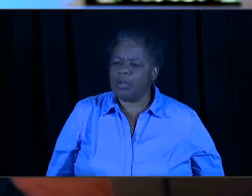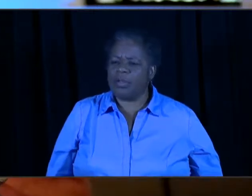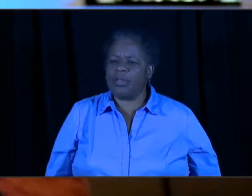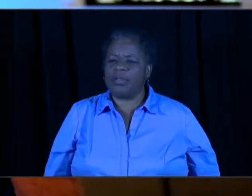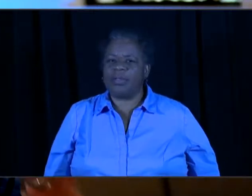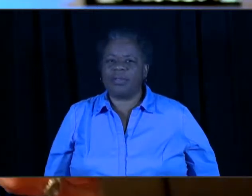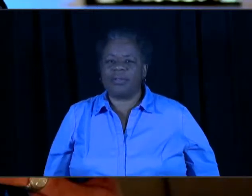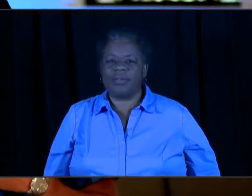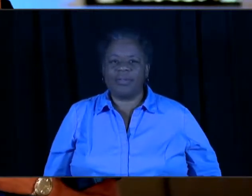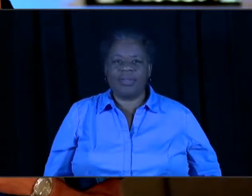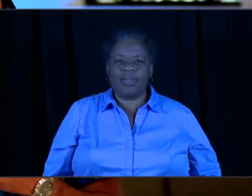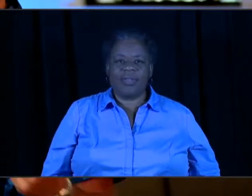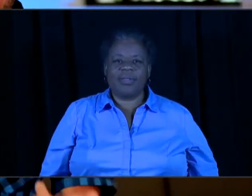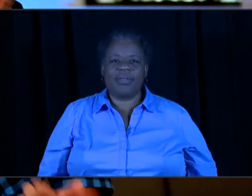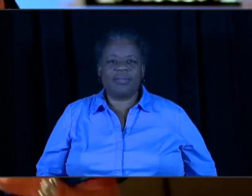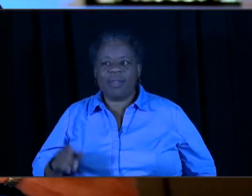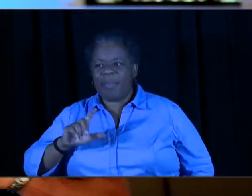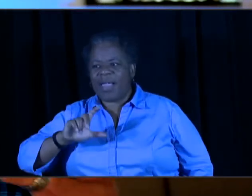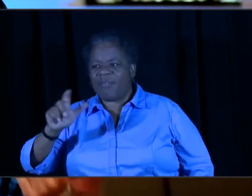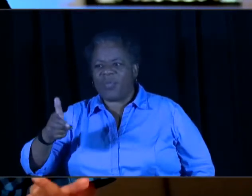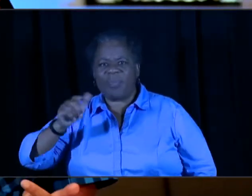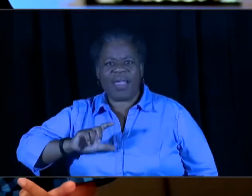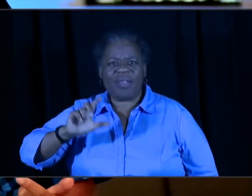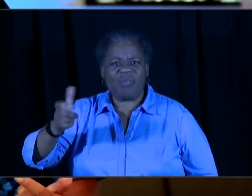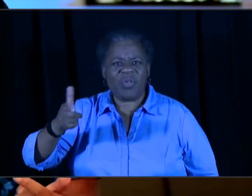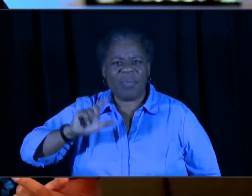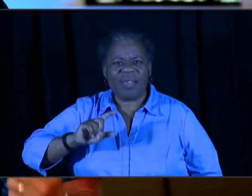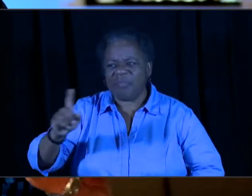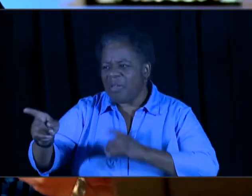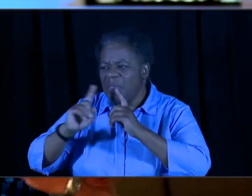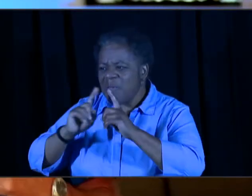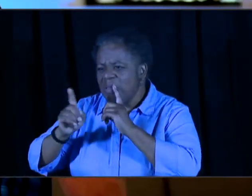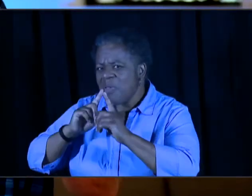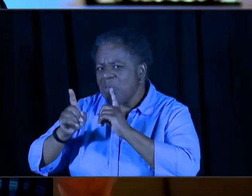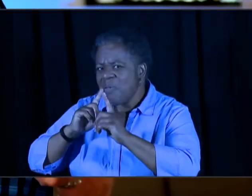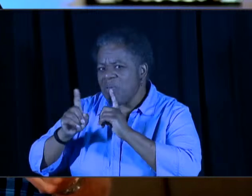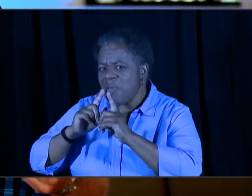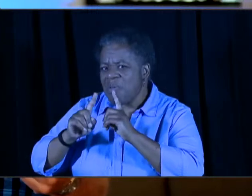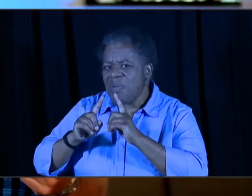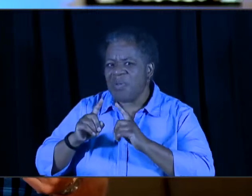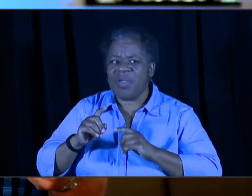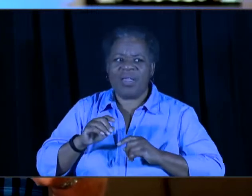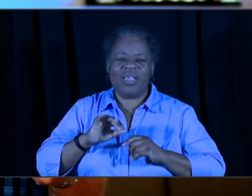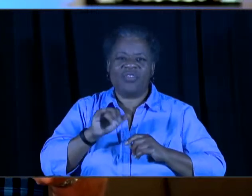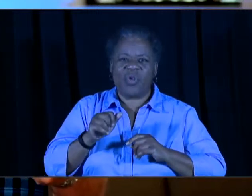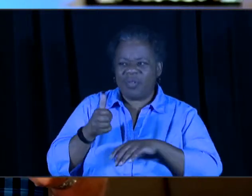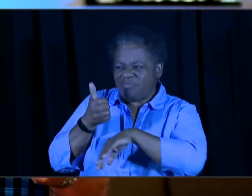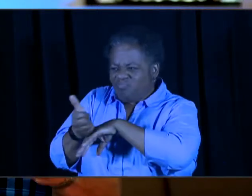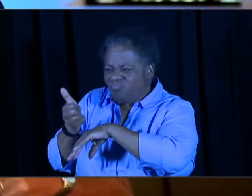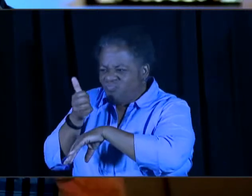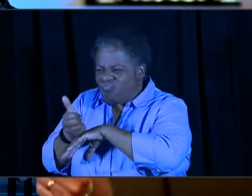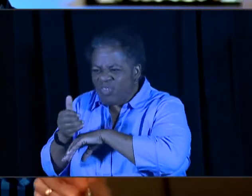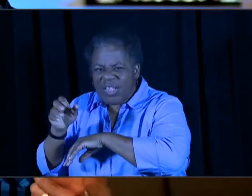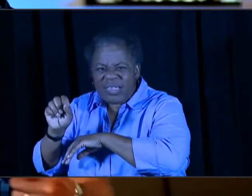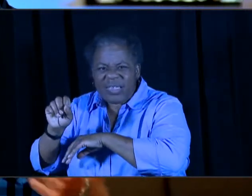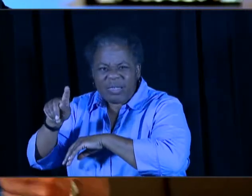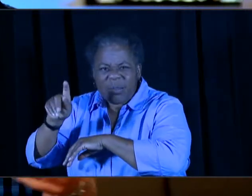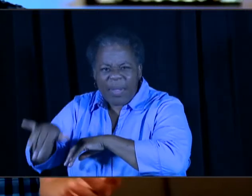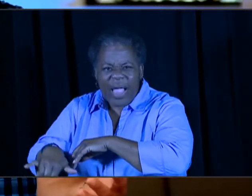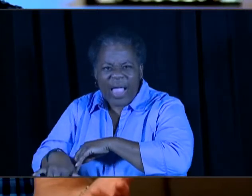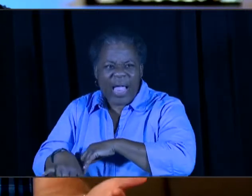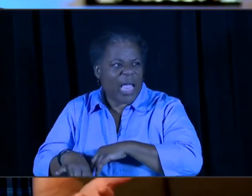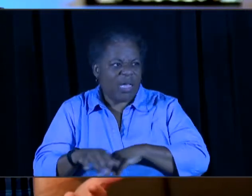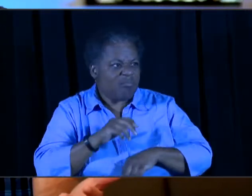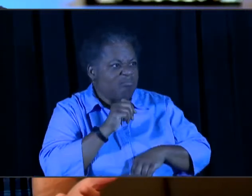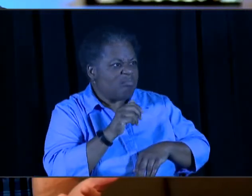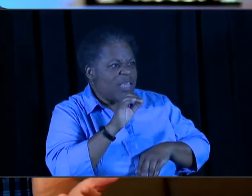And they get into this uncomfortable back and forth dialogue, with Joseph accusing them of being spies, them denying it and